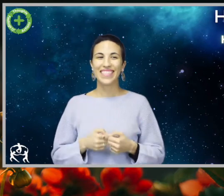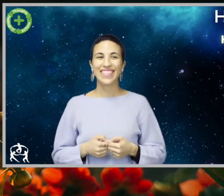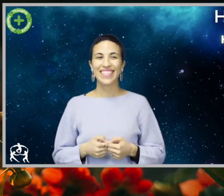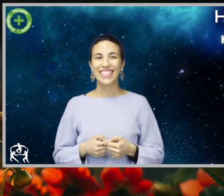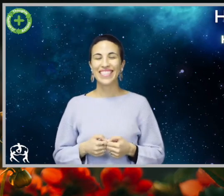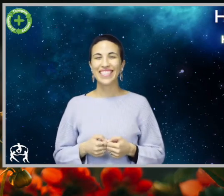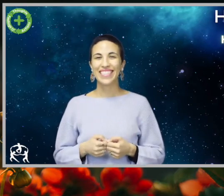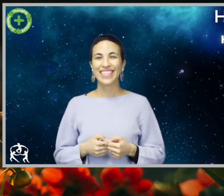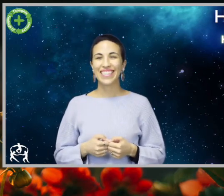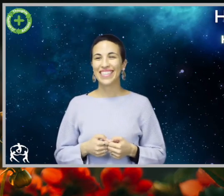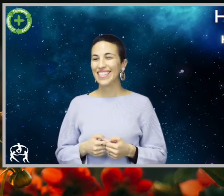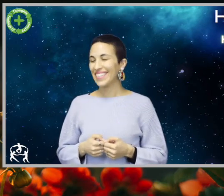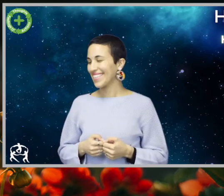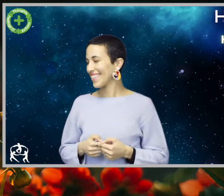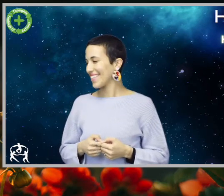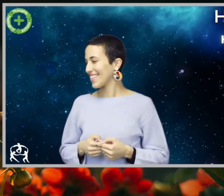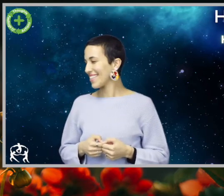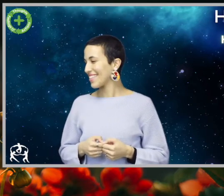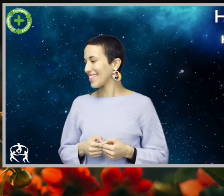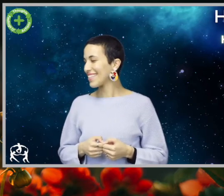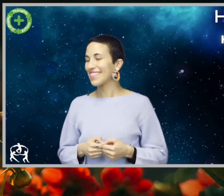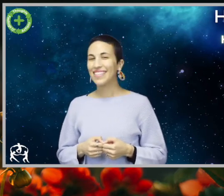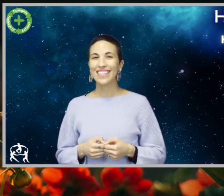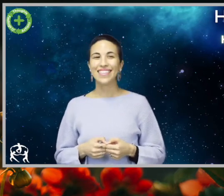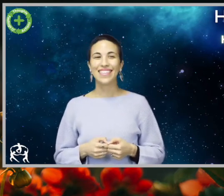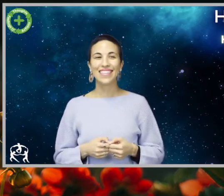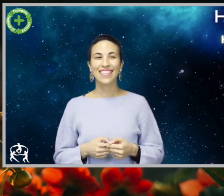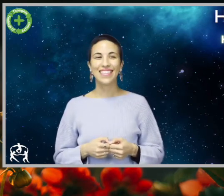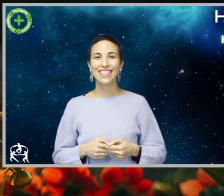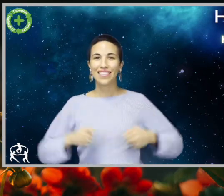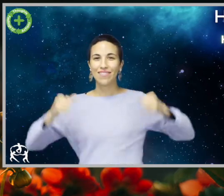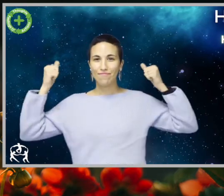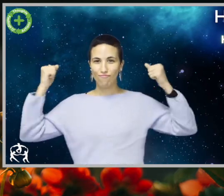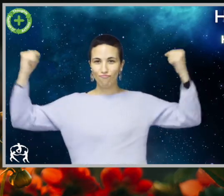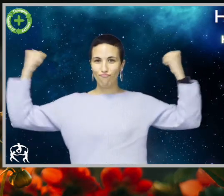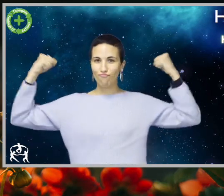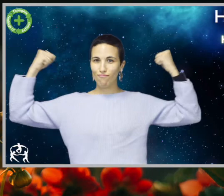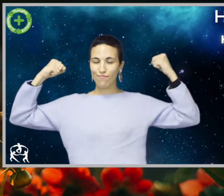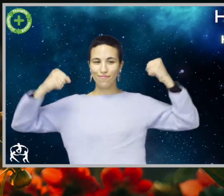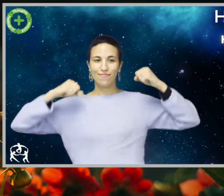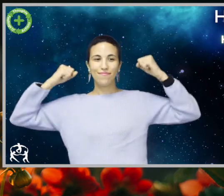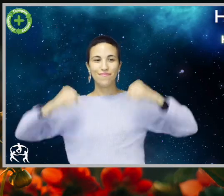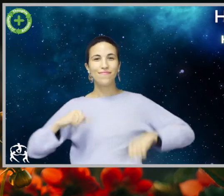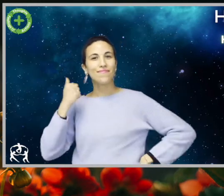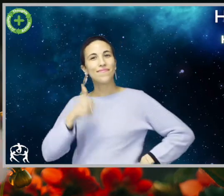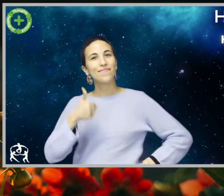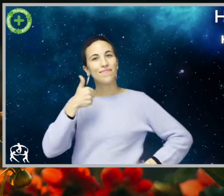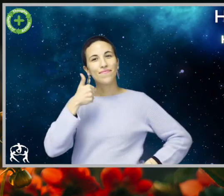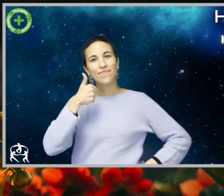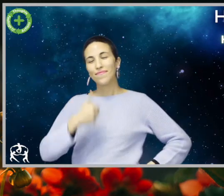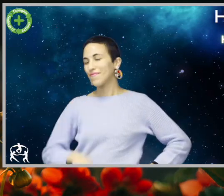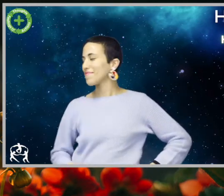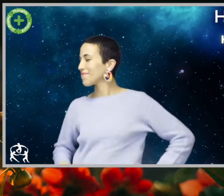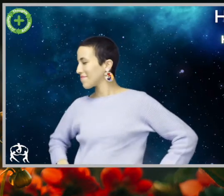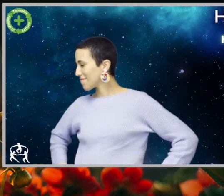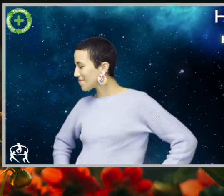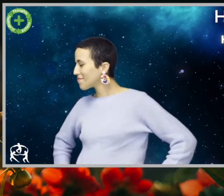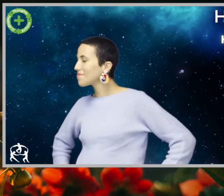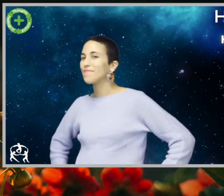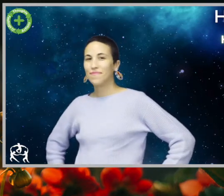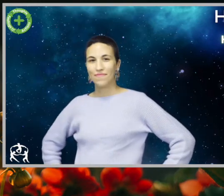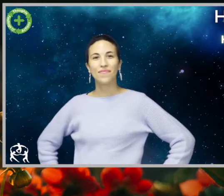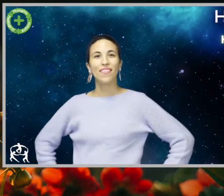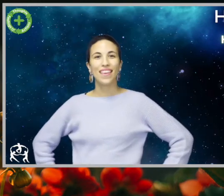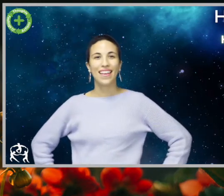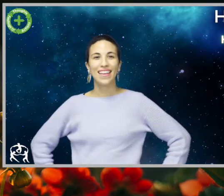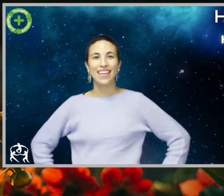mask. We're so close to everybody getting better and past COVID, but we're not there yet. Don't give up. Ms. Shama and I, we know you can